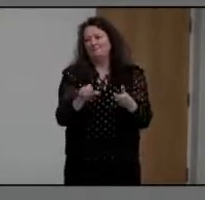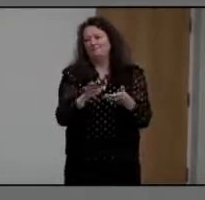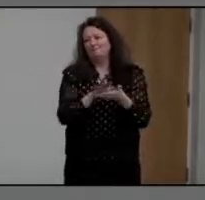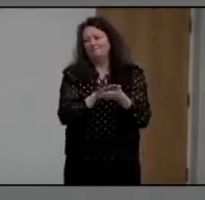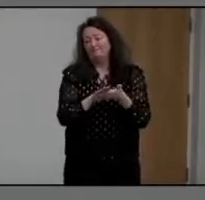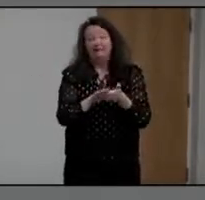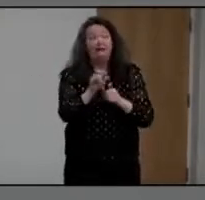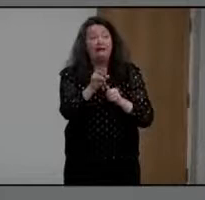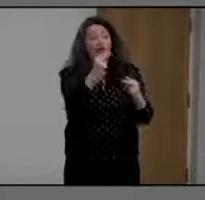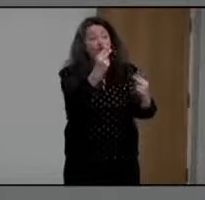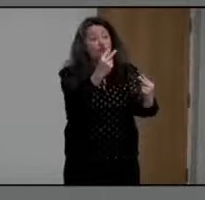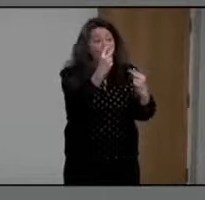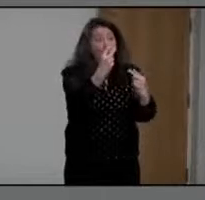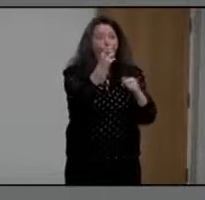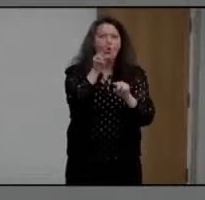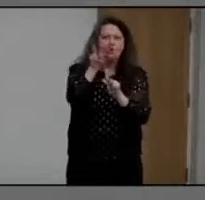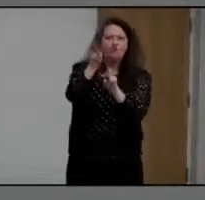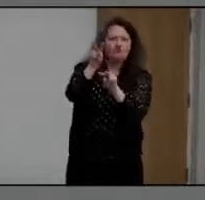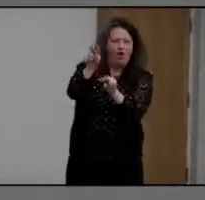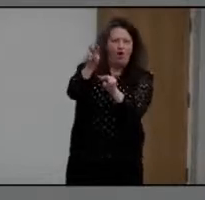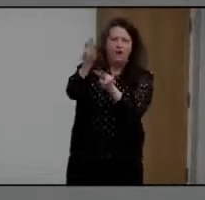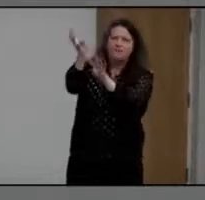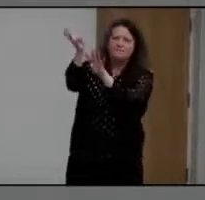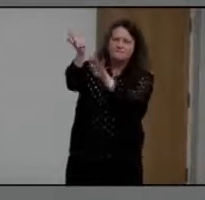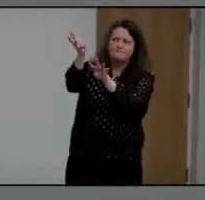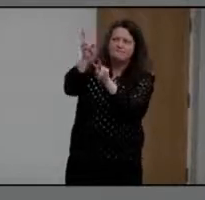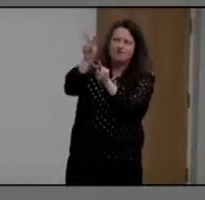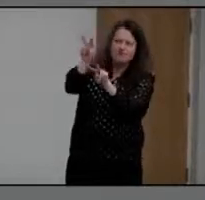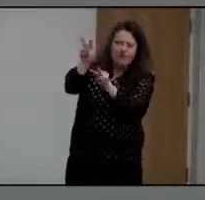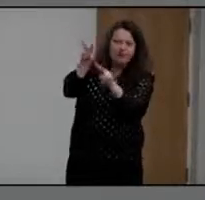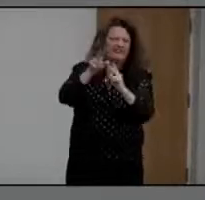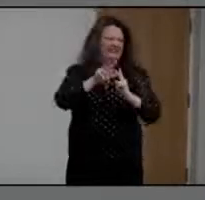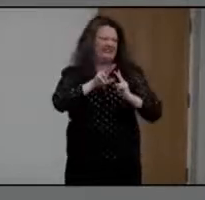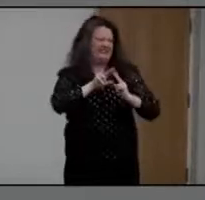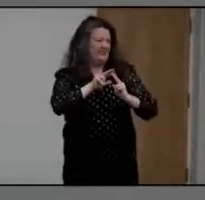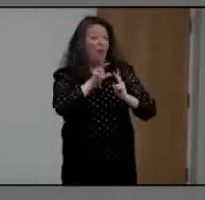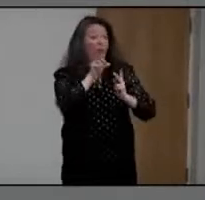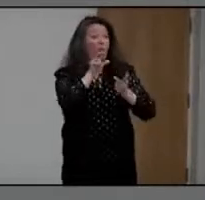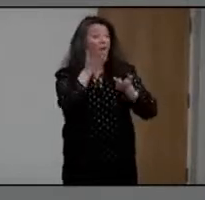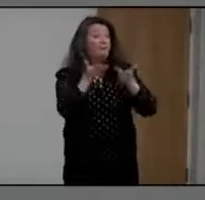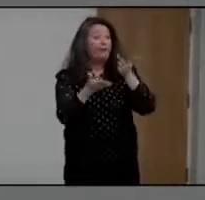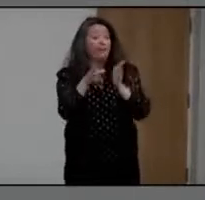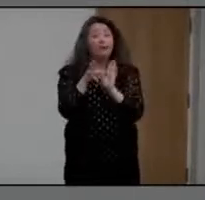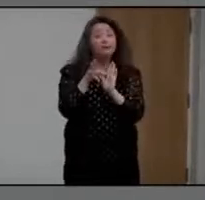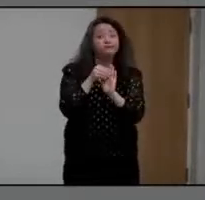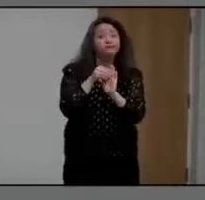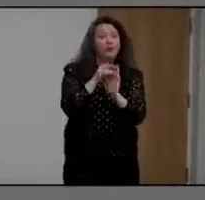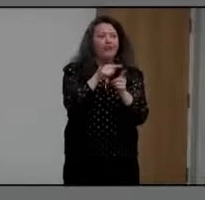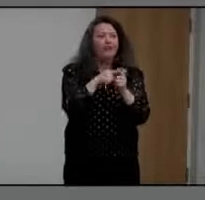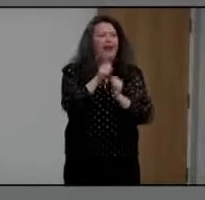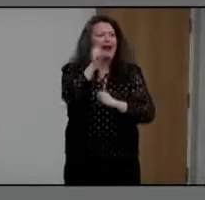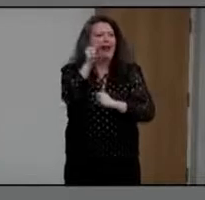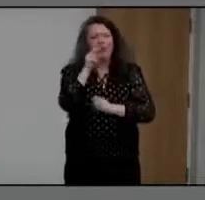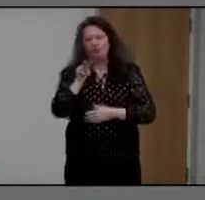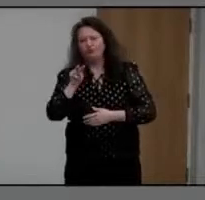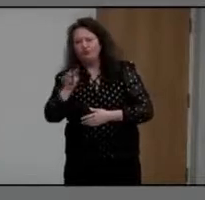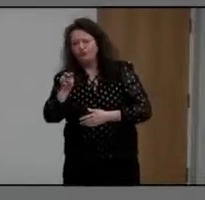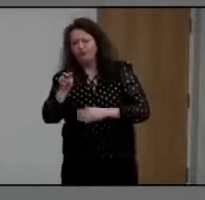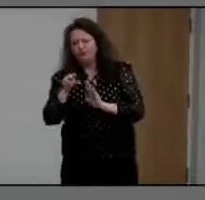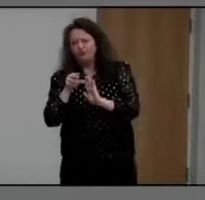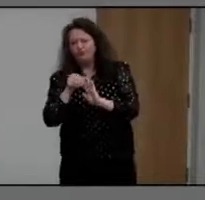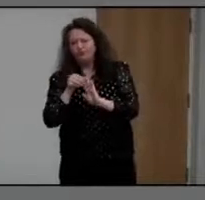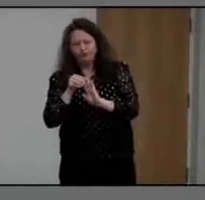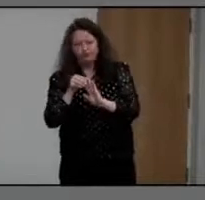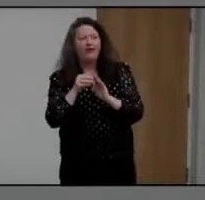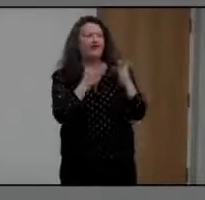evening or through the live stream, or you get a chance to watch the recording later, thank you for joining us.